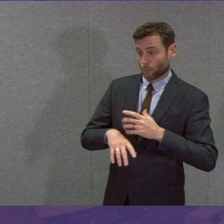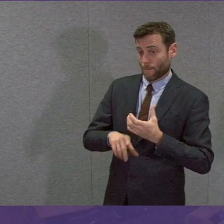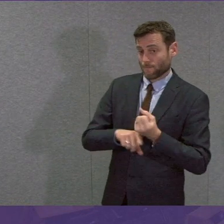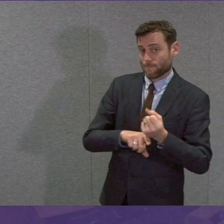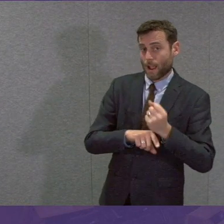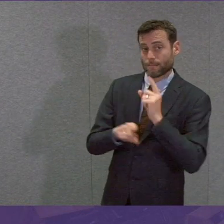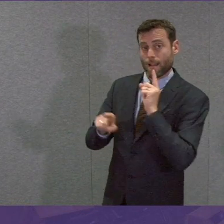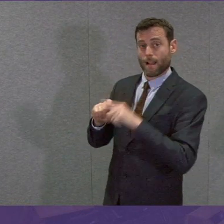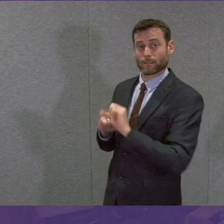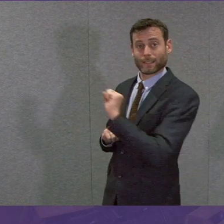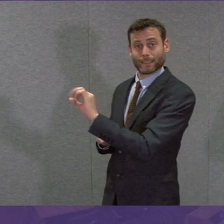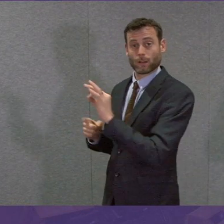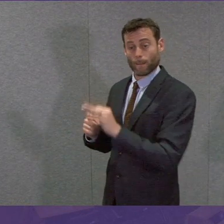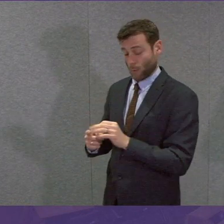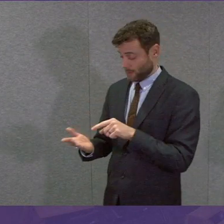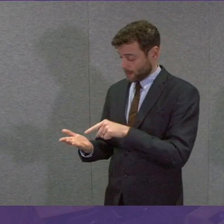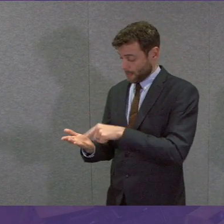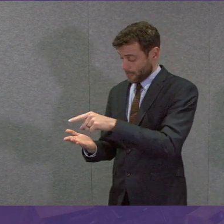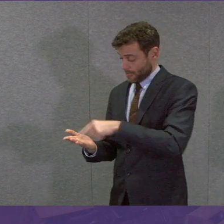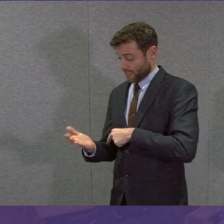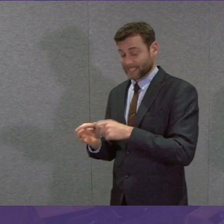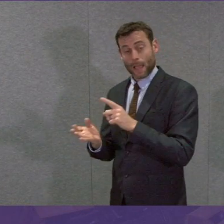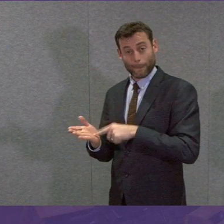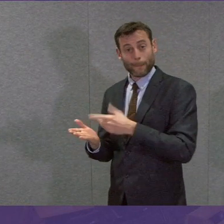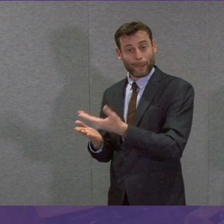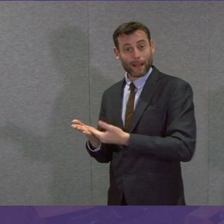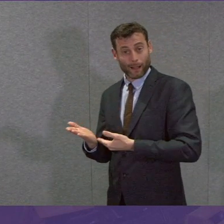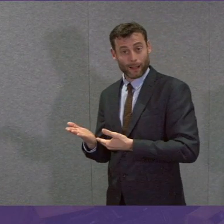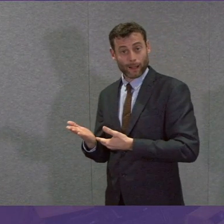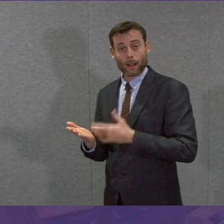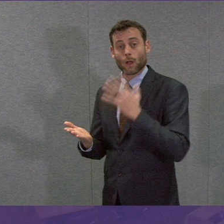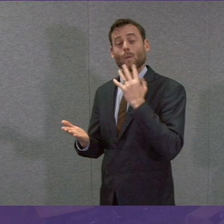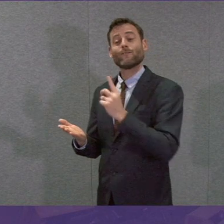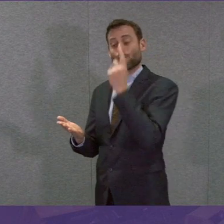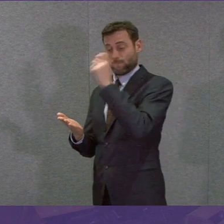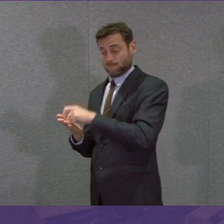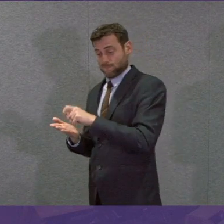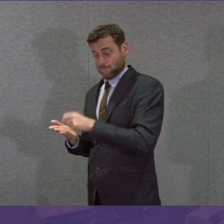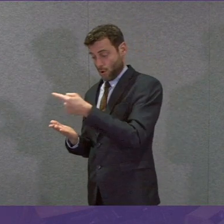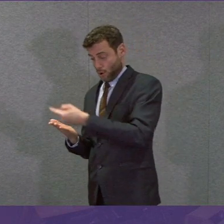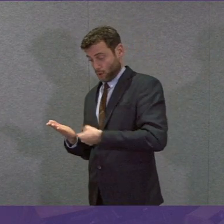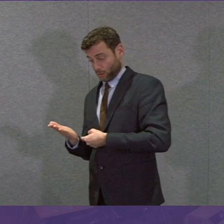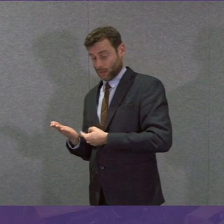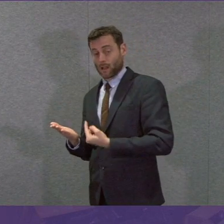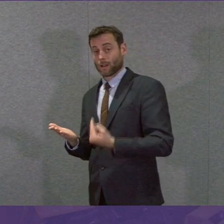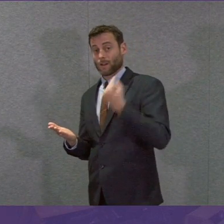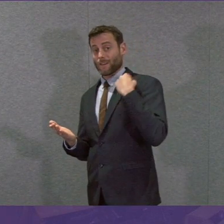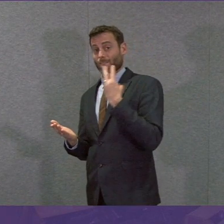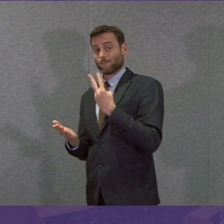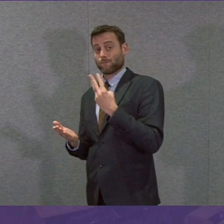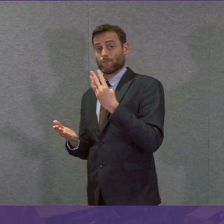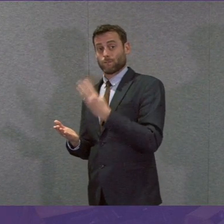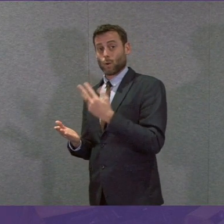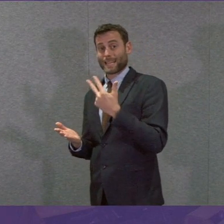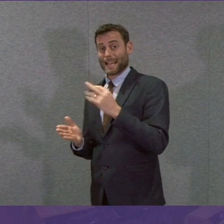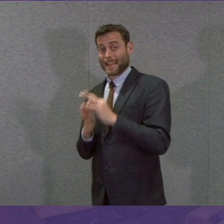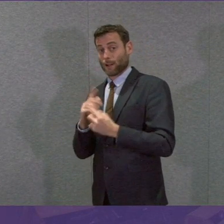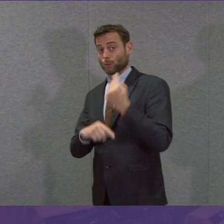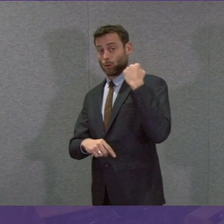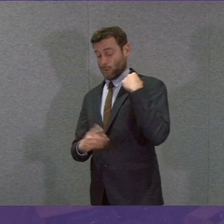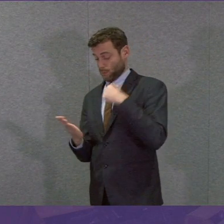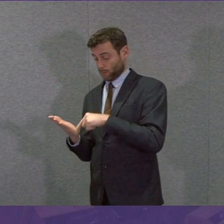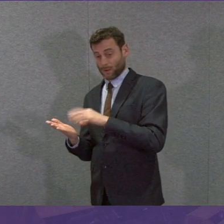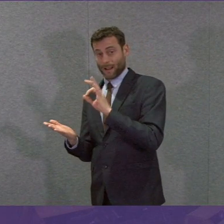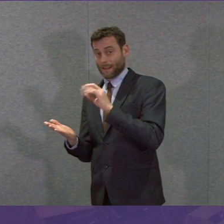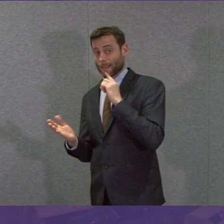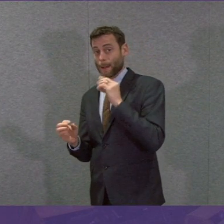has changed quite a lot in the last 48 hours. So some of the sick pay provisions were not in it 2 days ago. In these